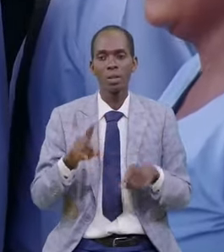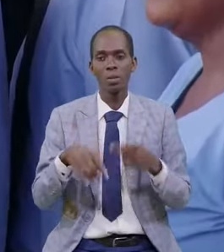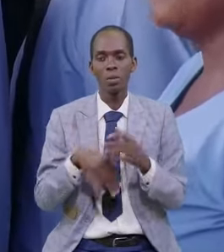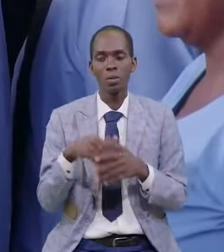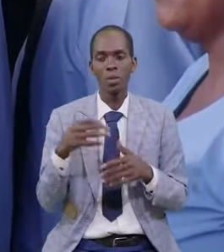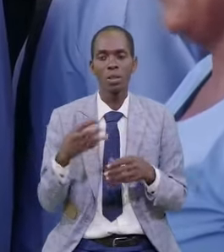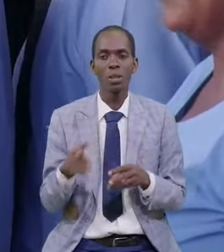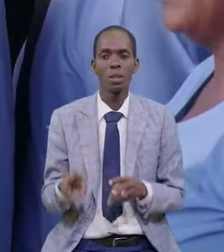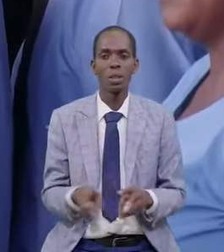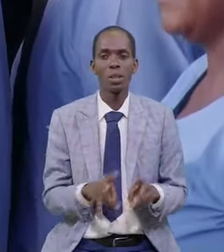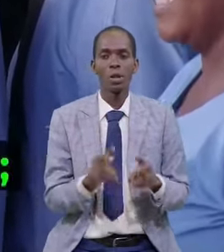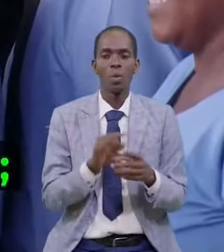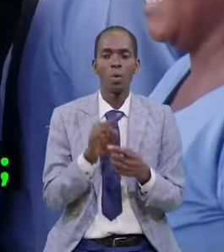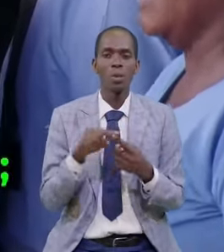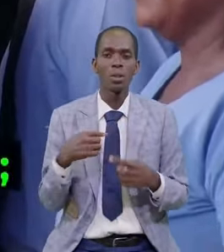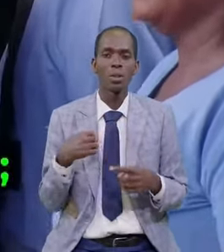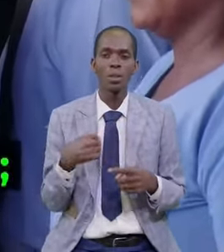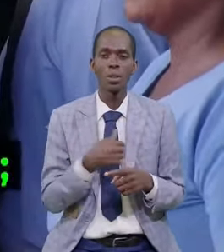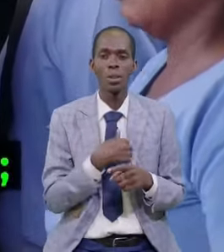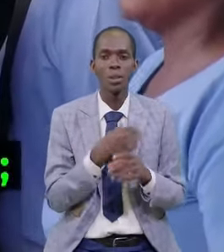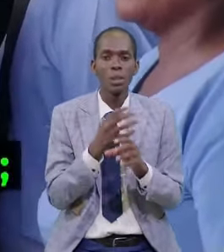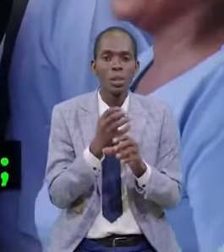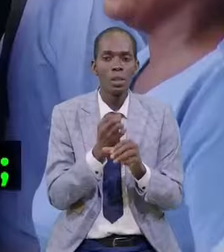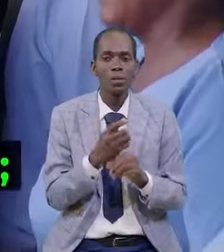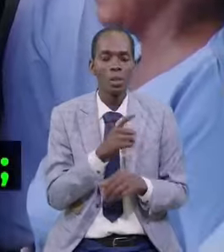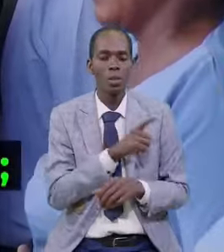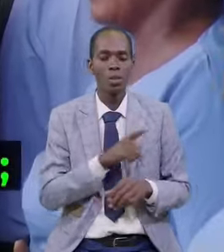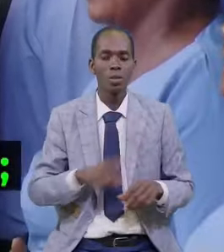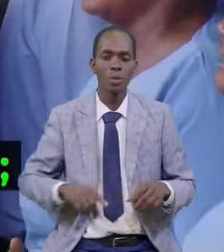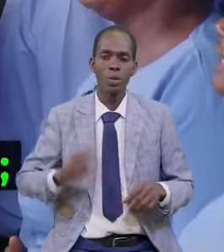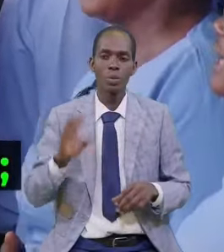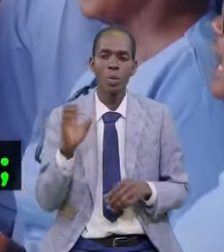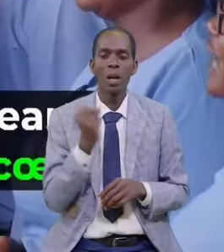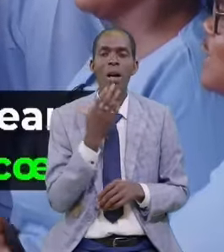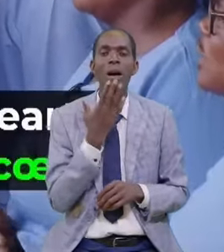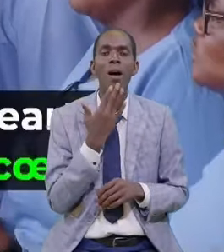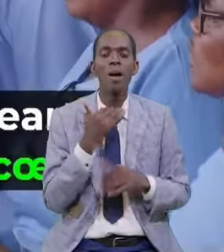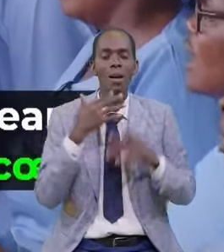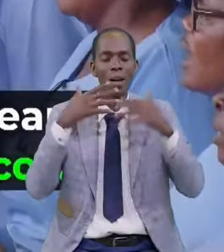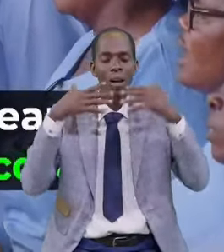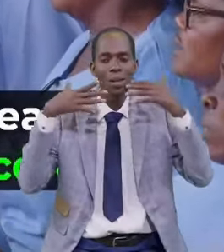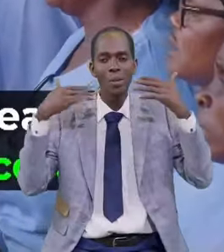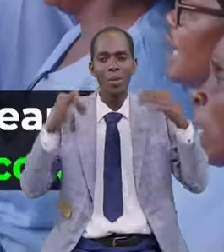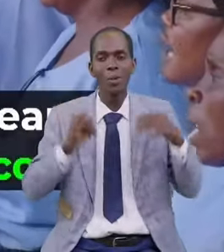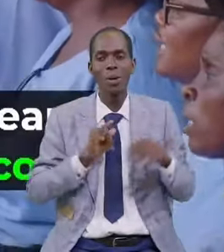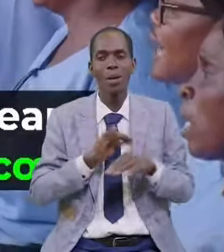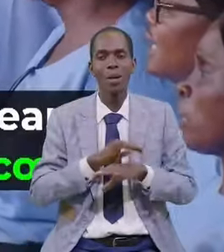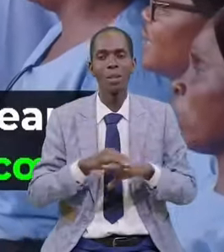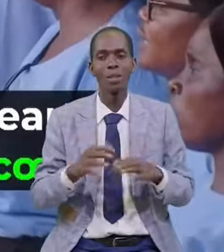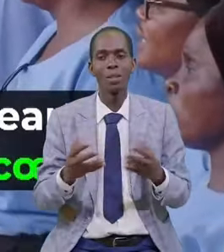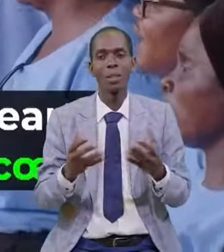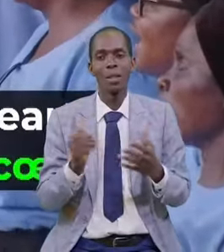and when we receive that L is I love